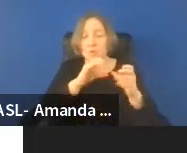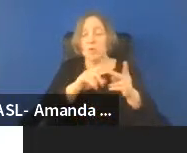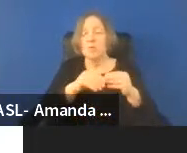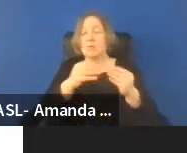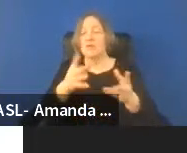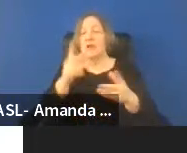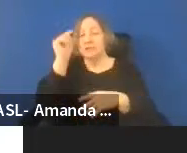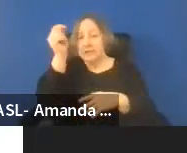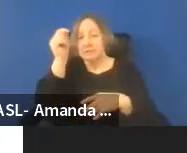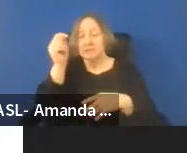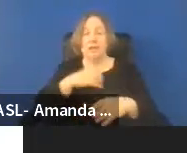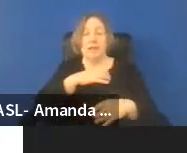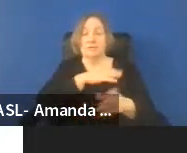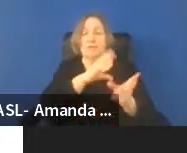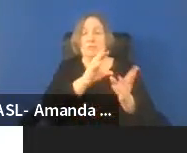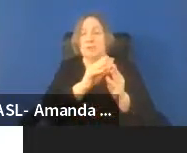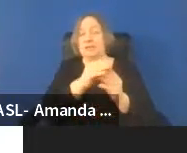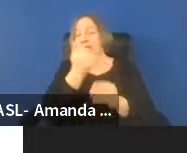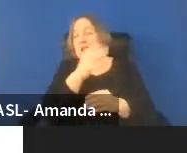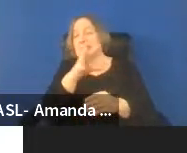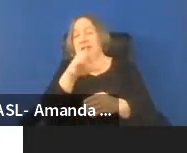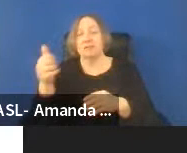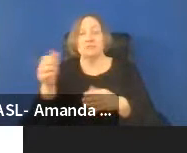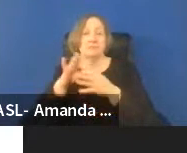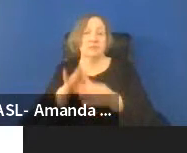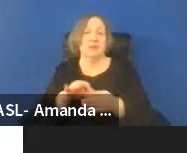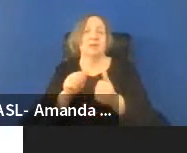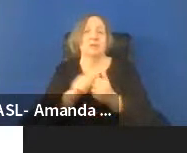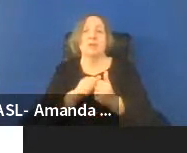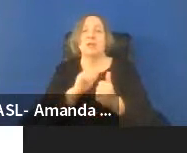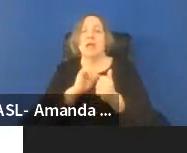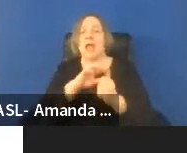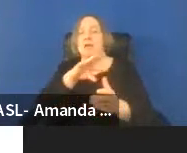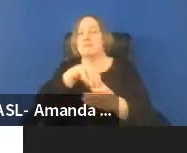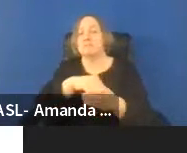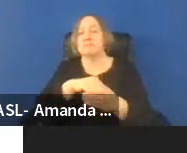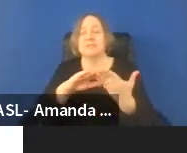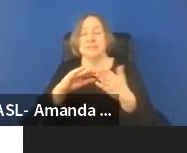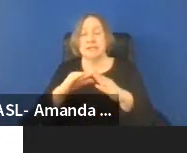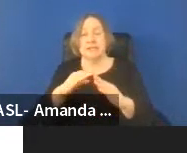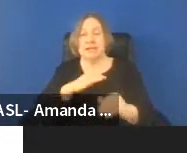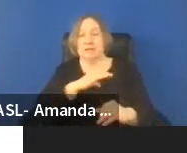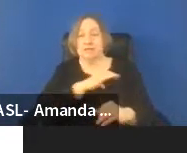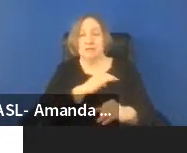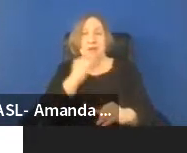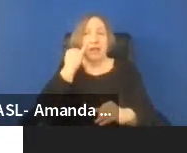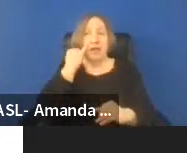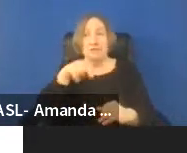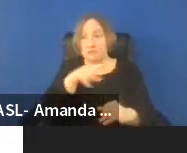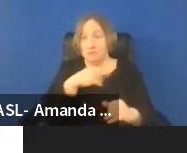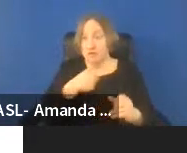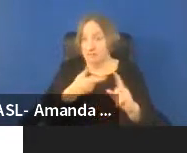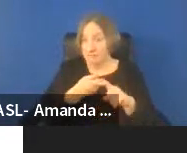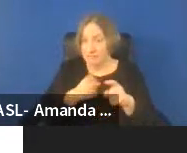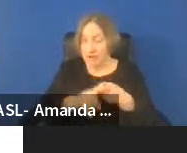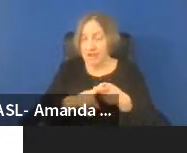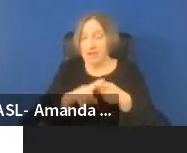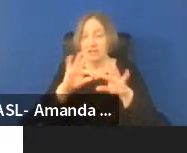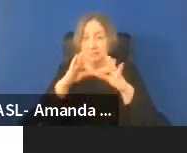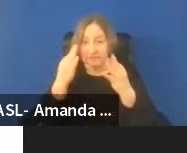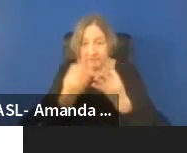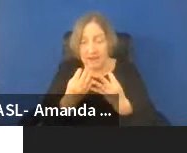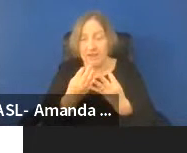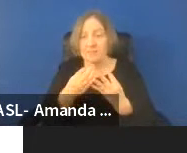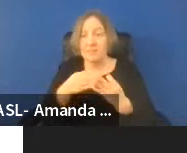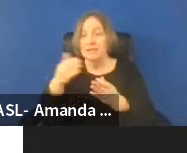council meeting or anything else related to engaging with City Council. If you have friends or family